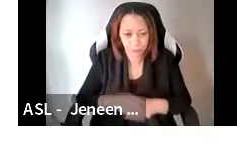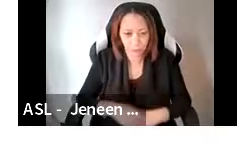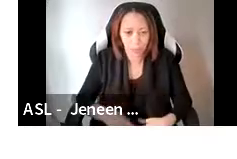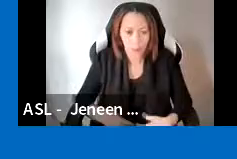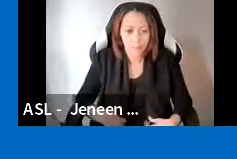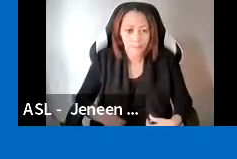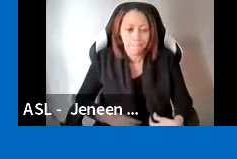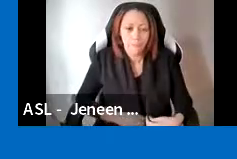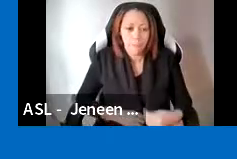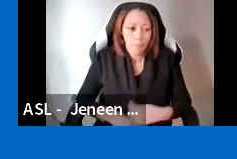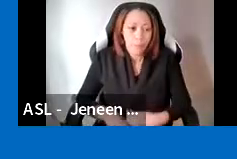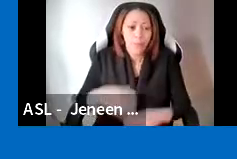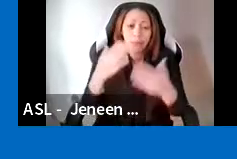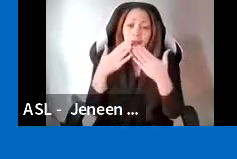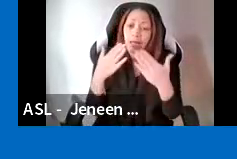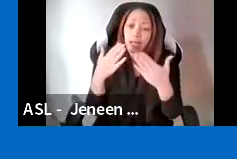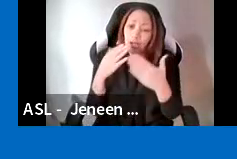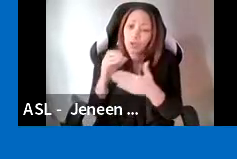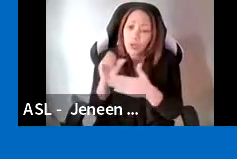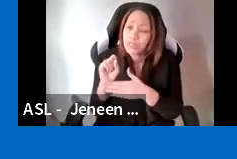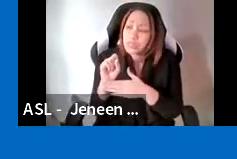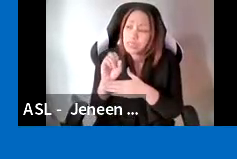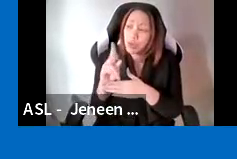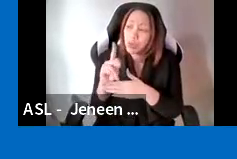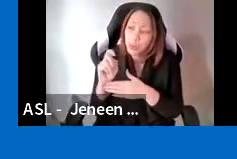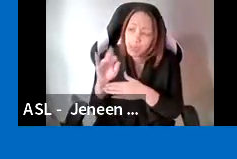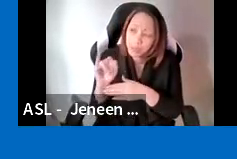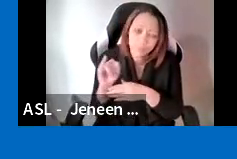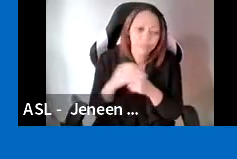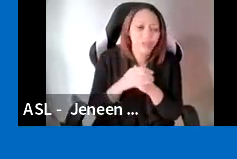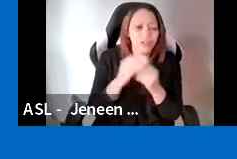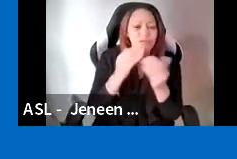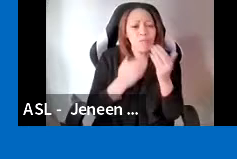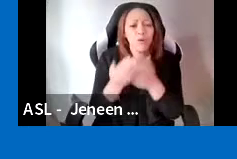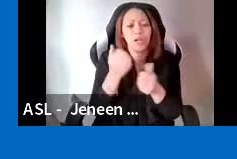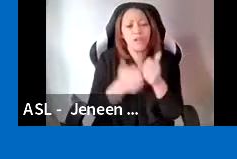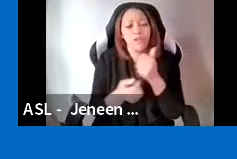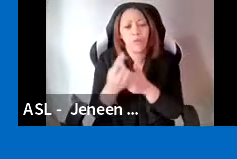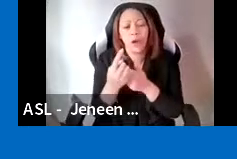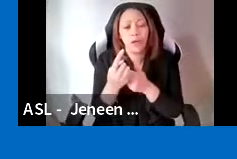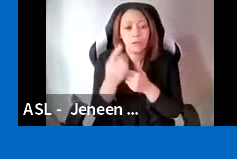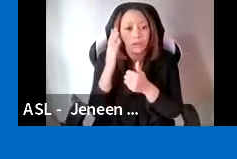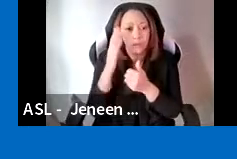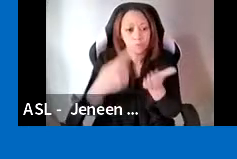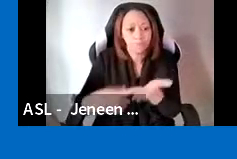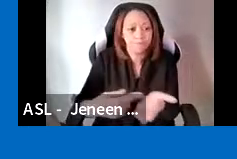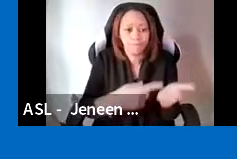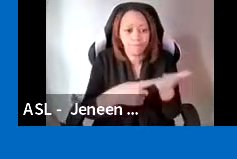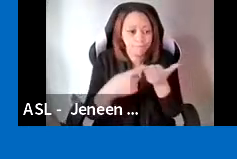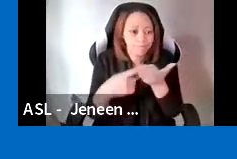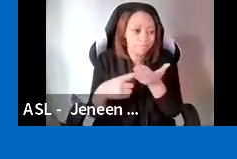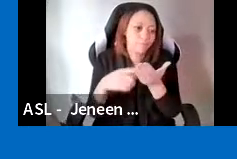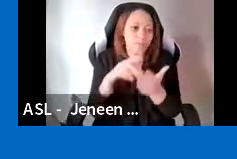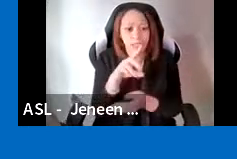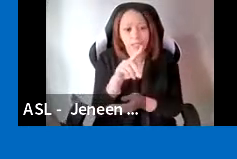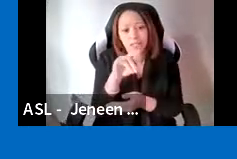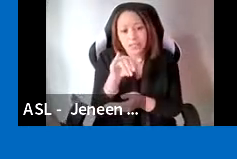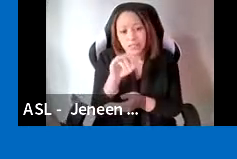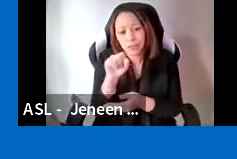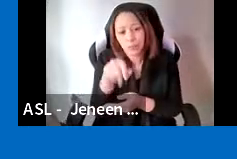Thank you, Sarit. Morning, everybody. So I will be talking about the Displacement Risk